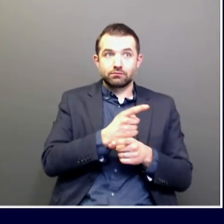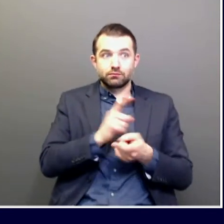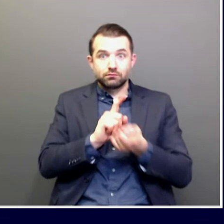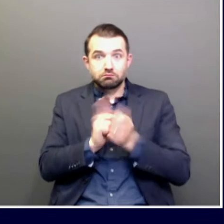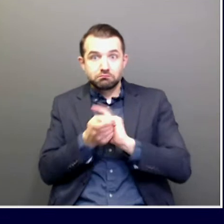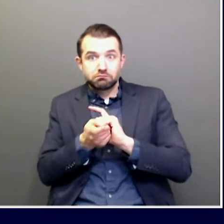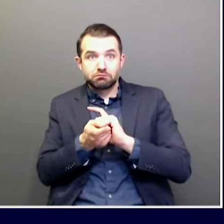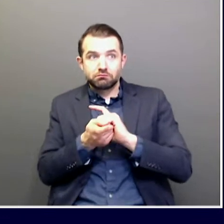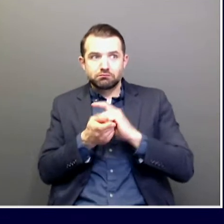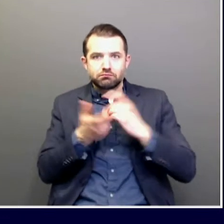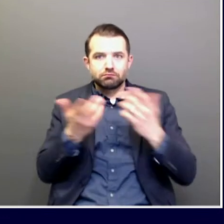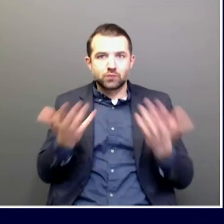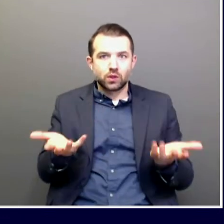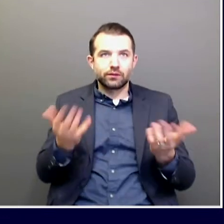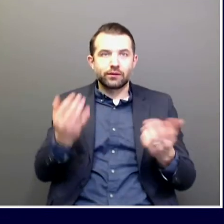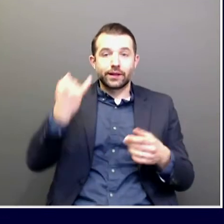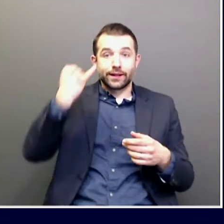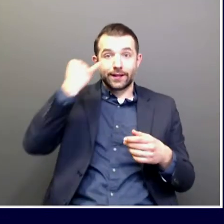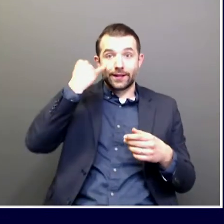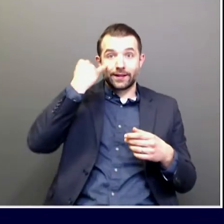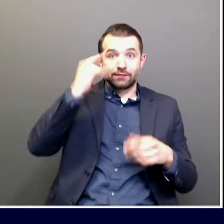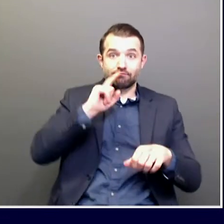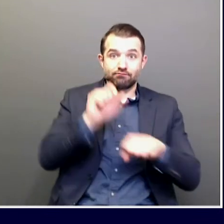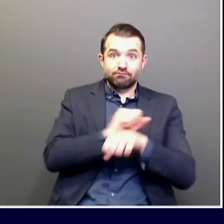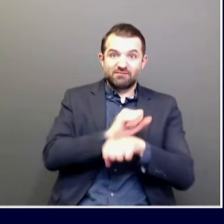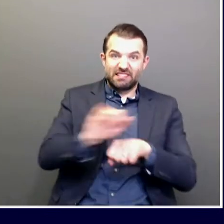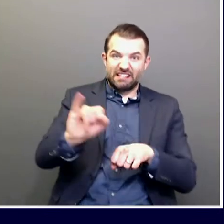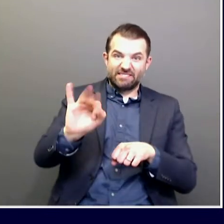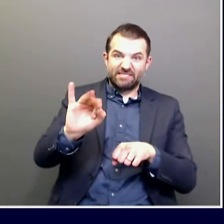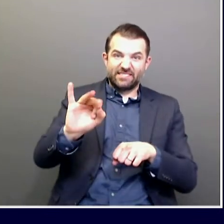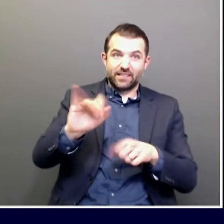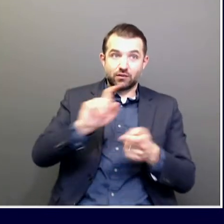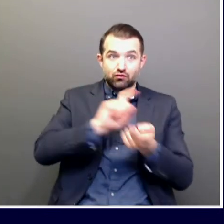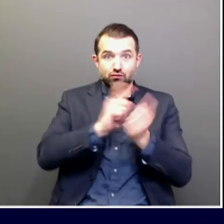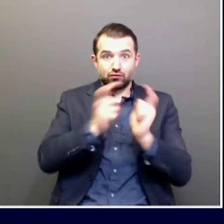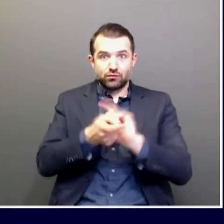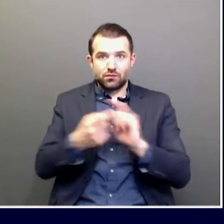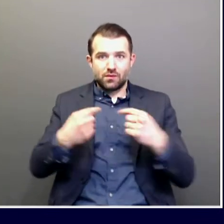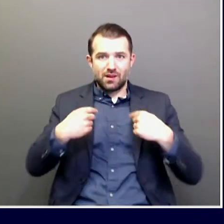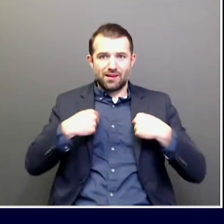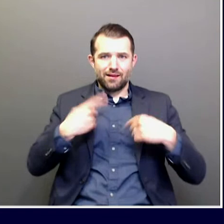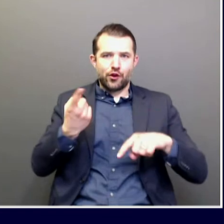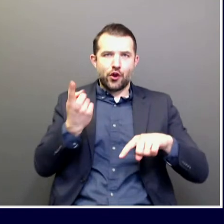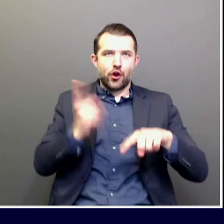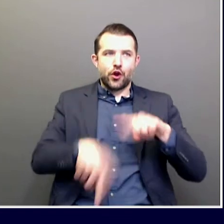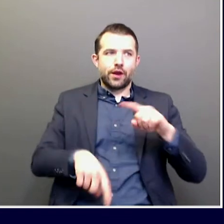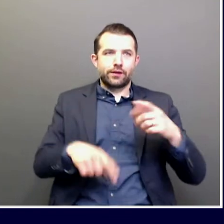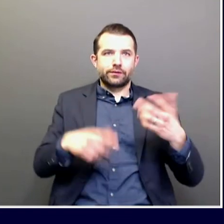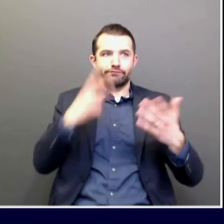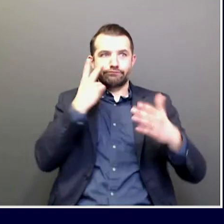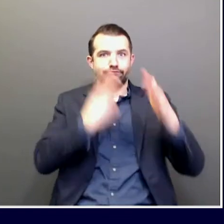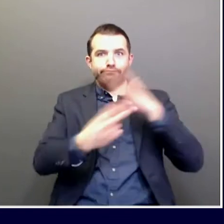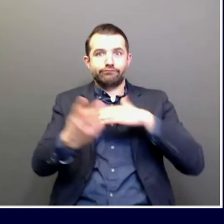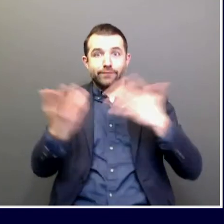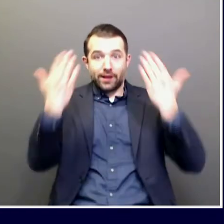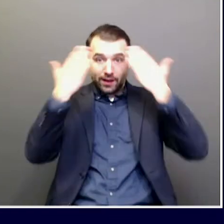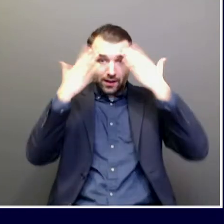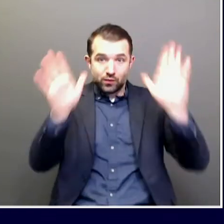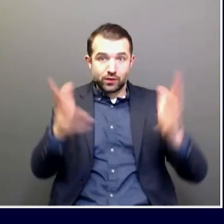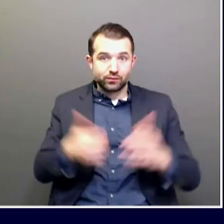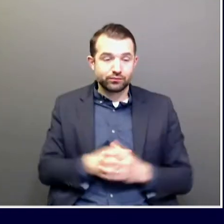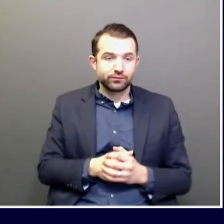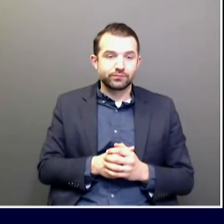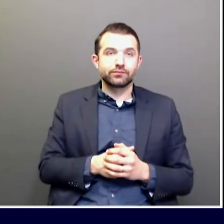Okay, and then my final question is, other states, and again, regardless of whether this is a mandate or a recommendation, other